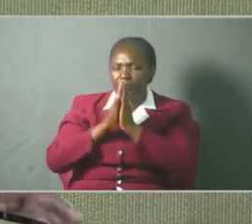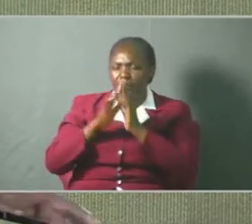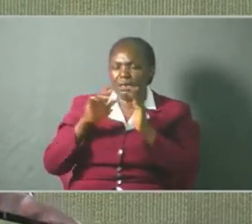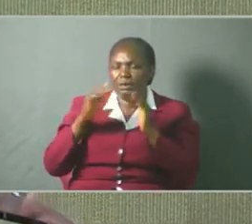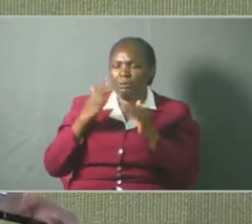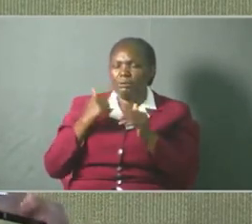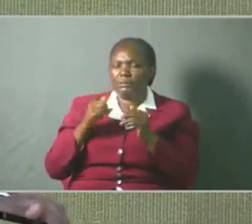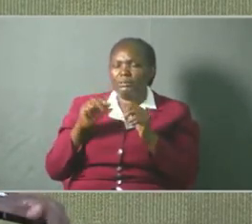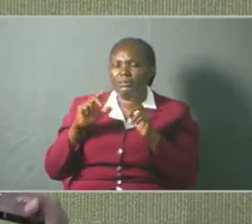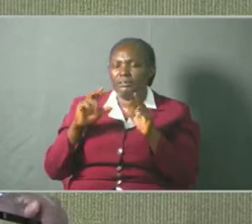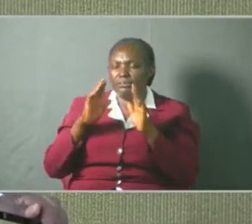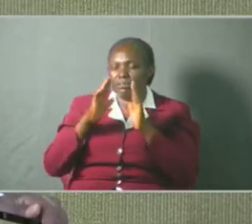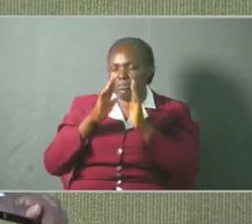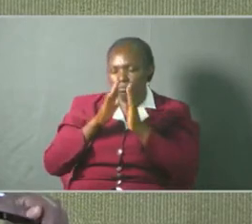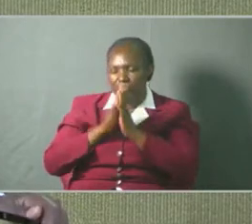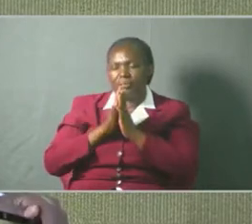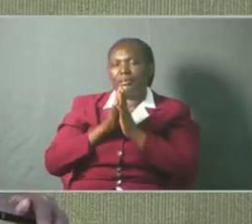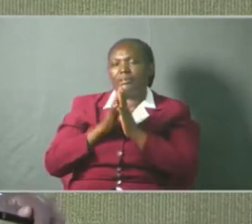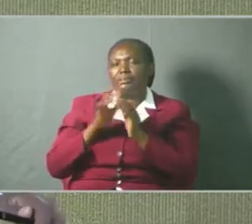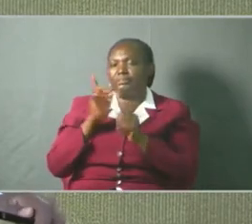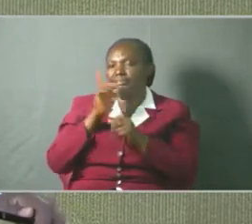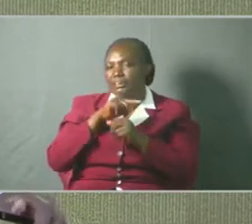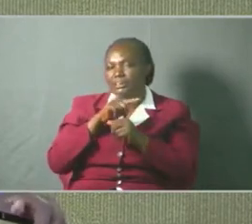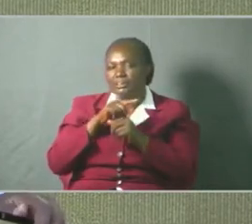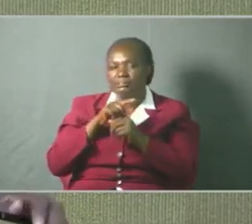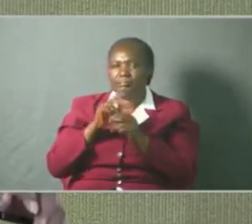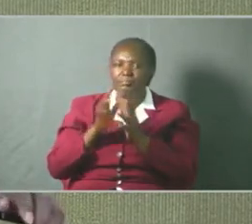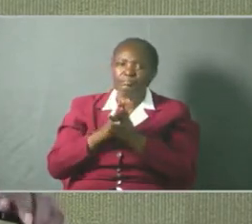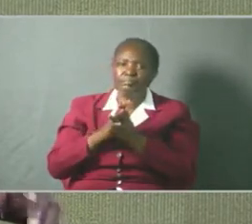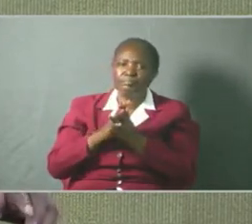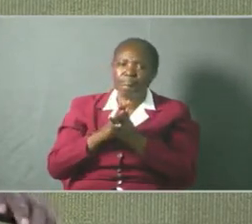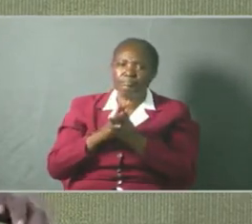we bring this session to an end.